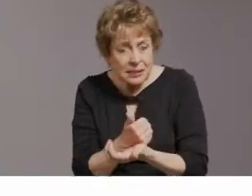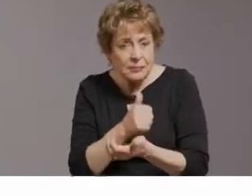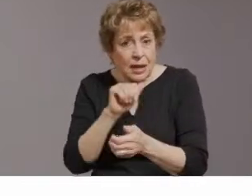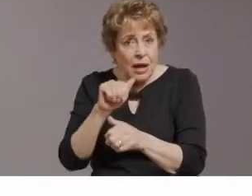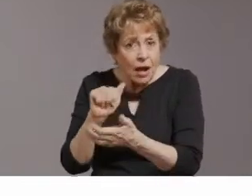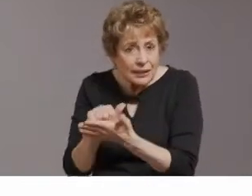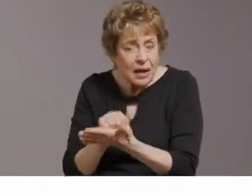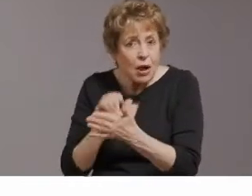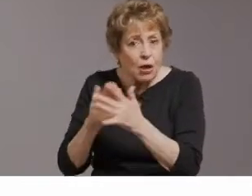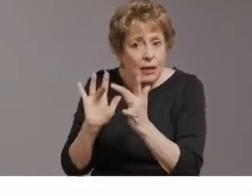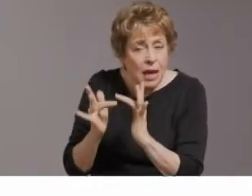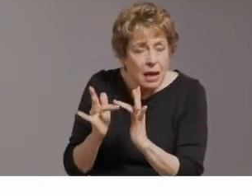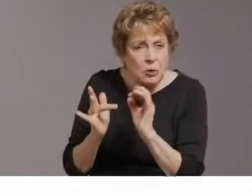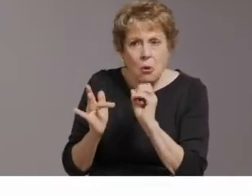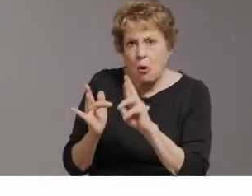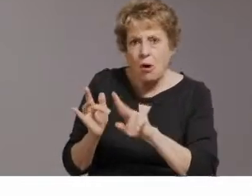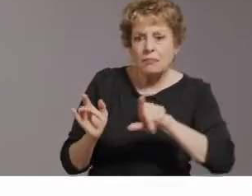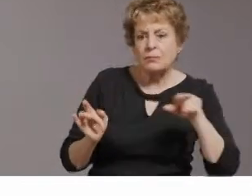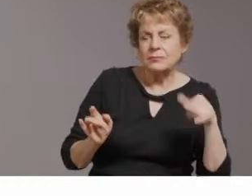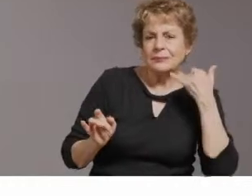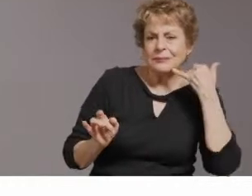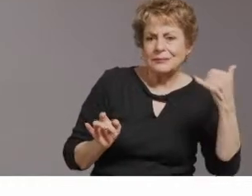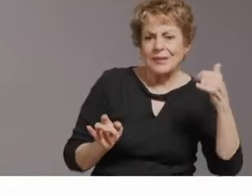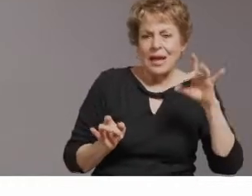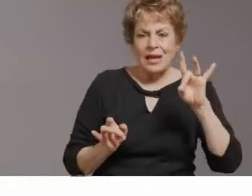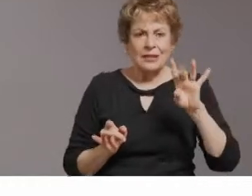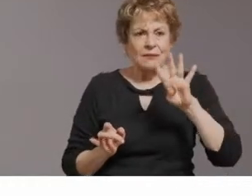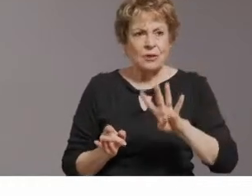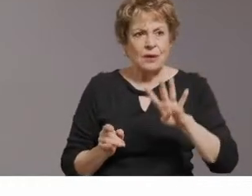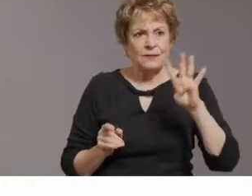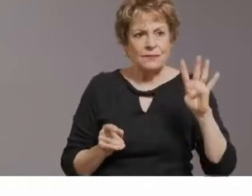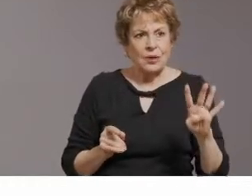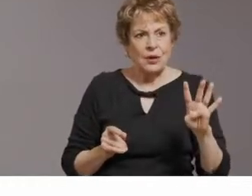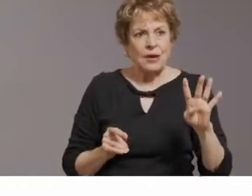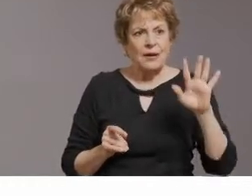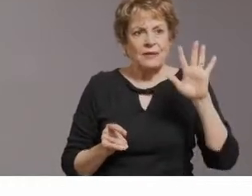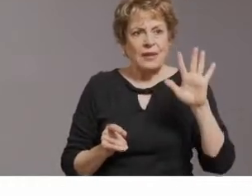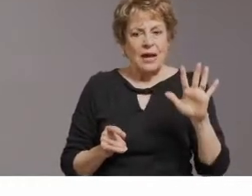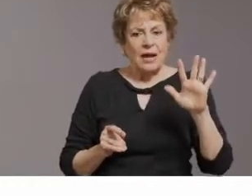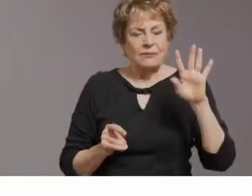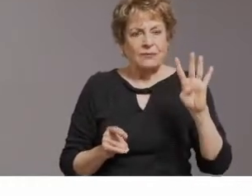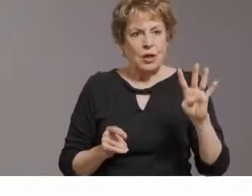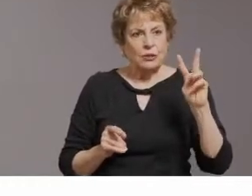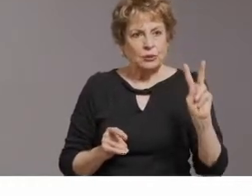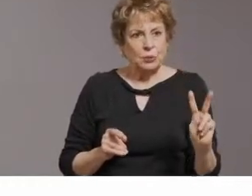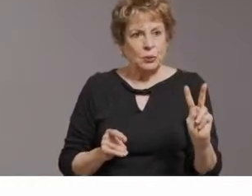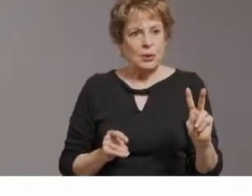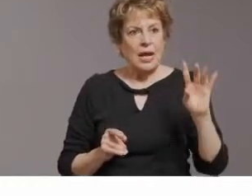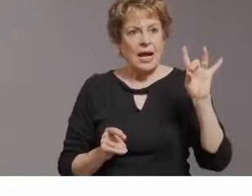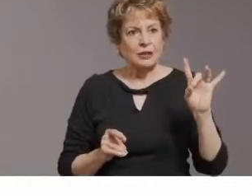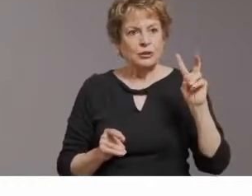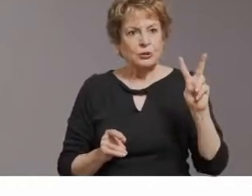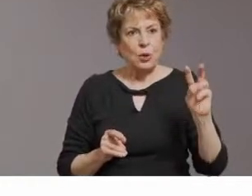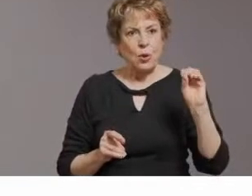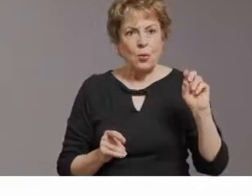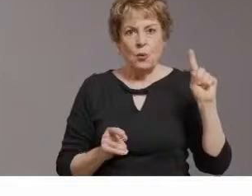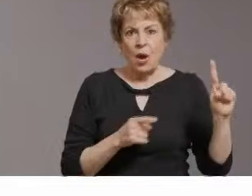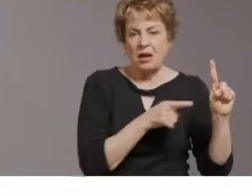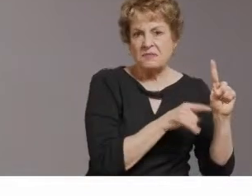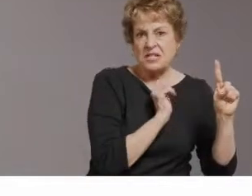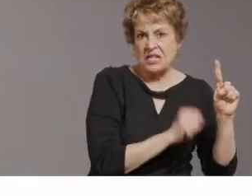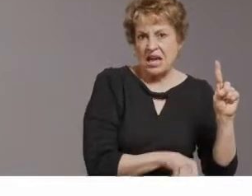844-542-8201. That will connect you with someone who can assist you with scheduling, and that is available in both English and Spanish.